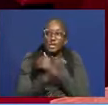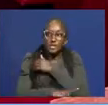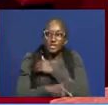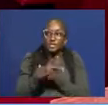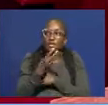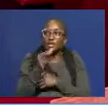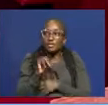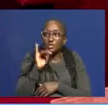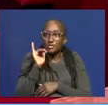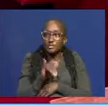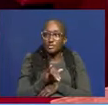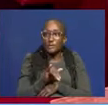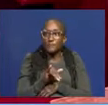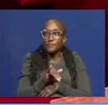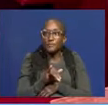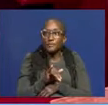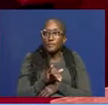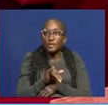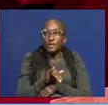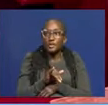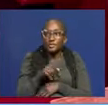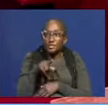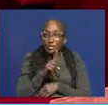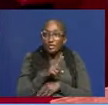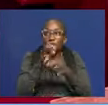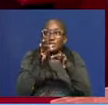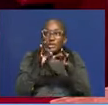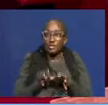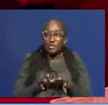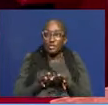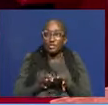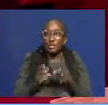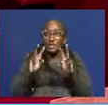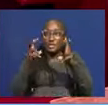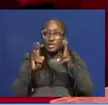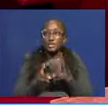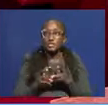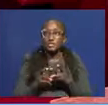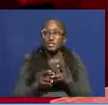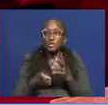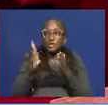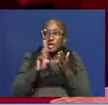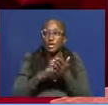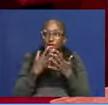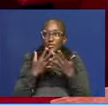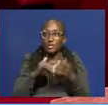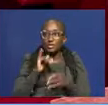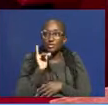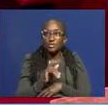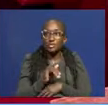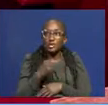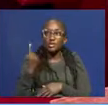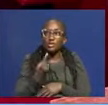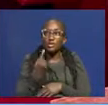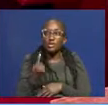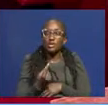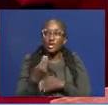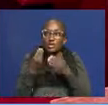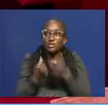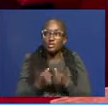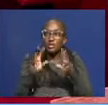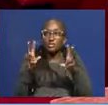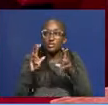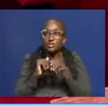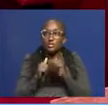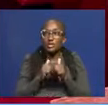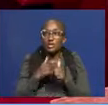all. So they can take, we can hold them to account as an issue of current affairs, so that it is not only dealing with issues that have